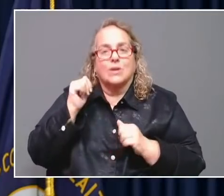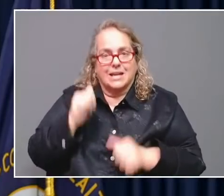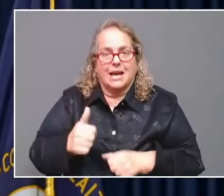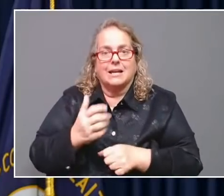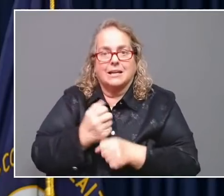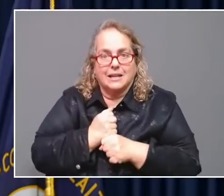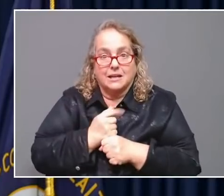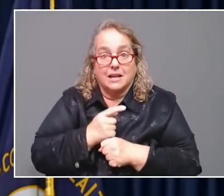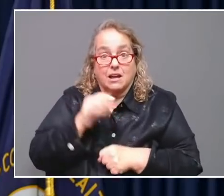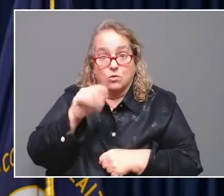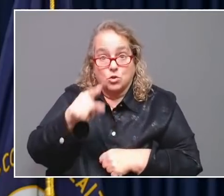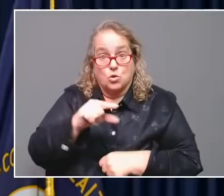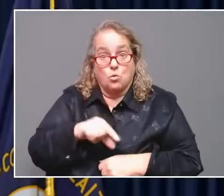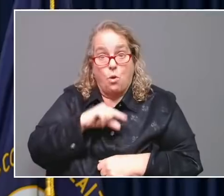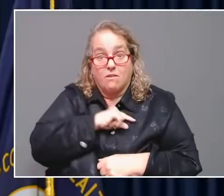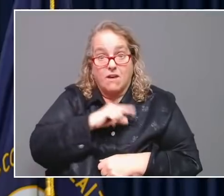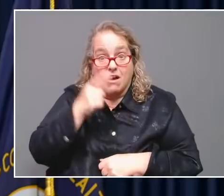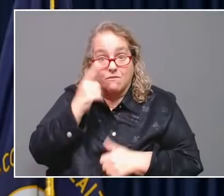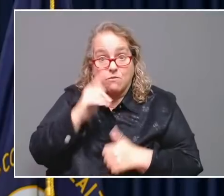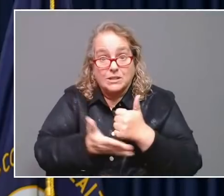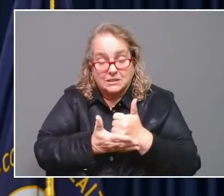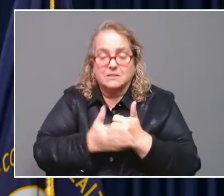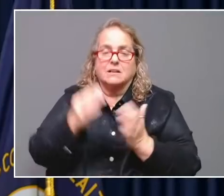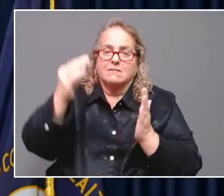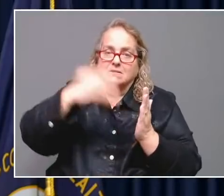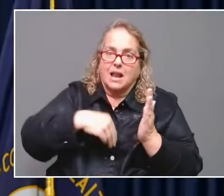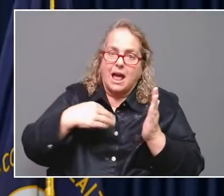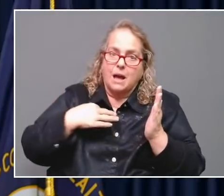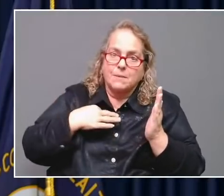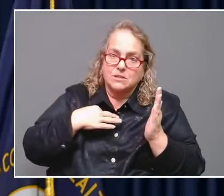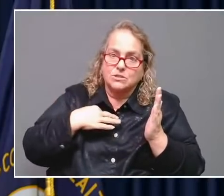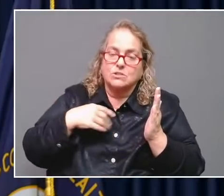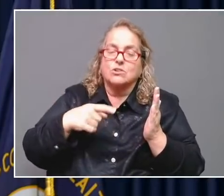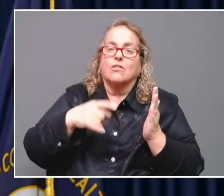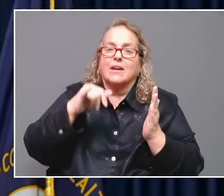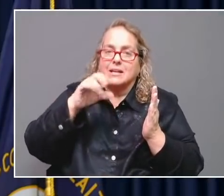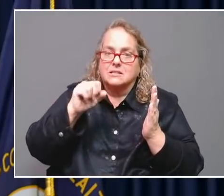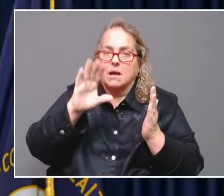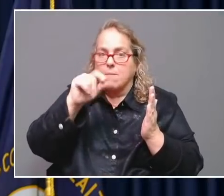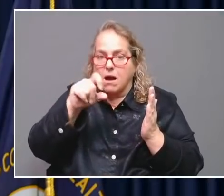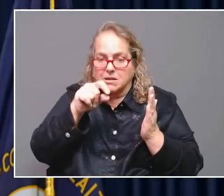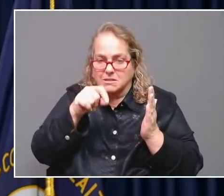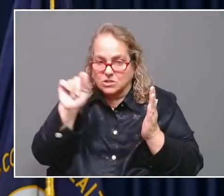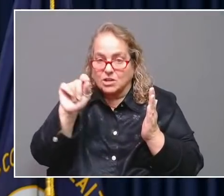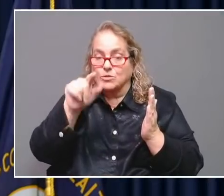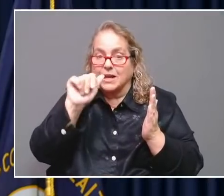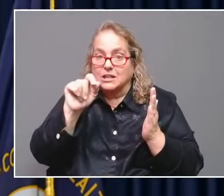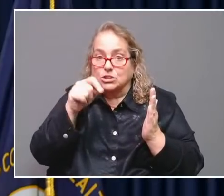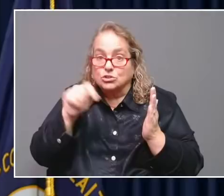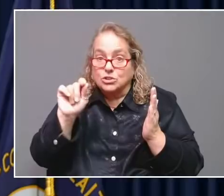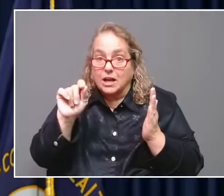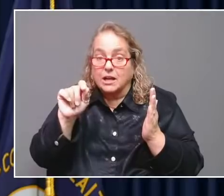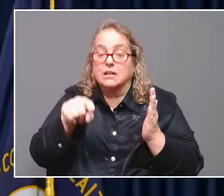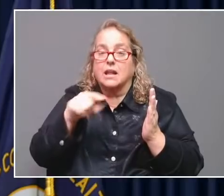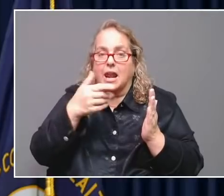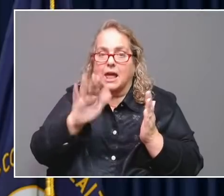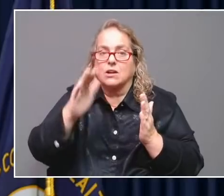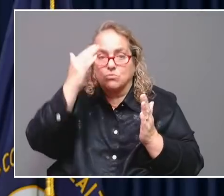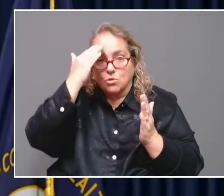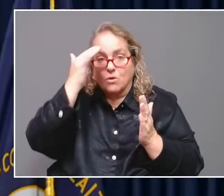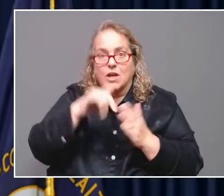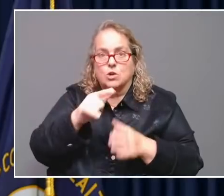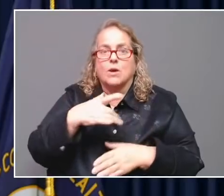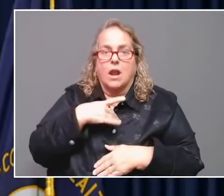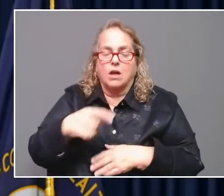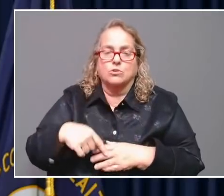assistance, fill out the application. There's a box on the application to check that'll let you that will make it known that you'd like to